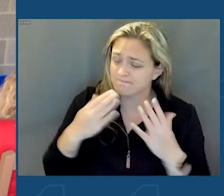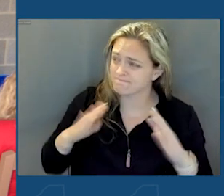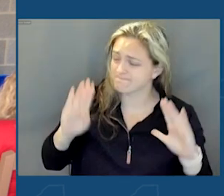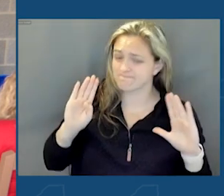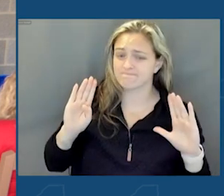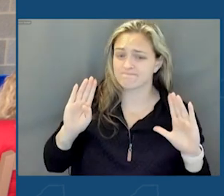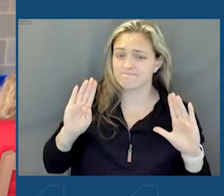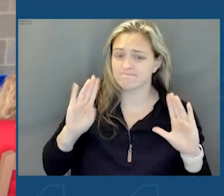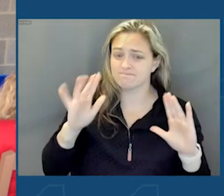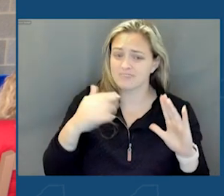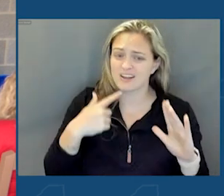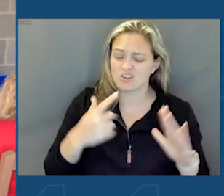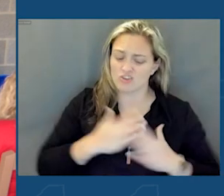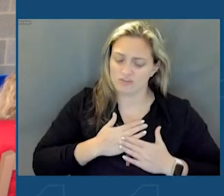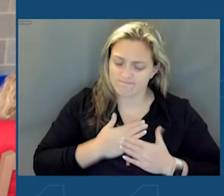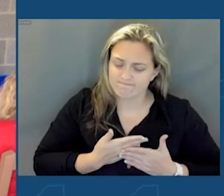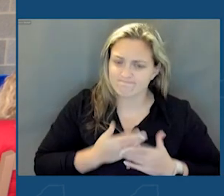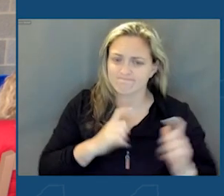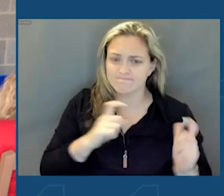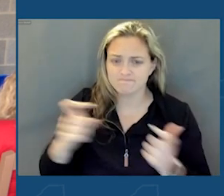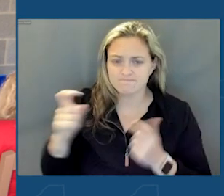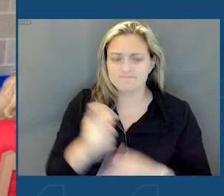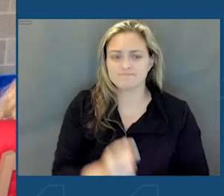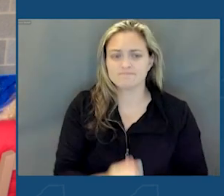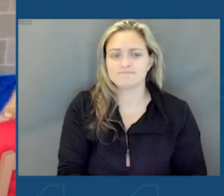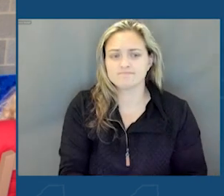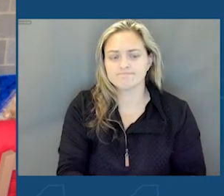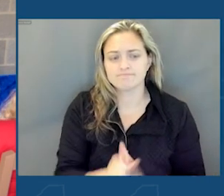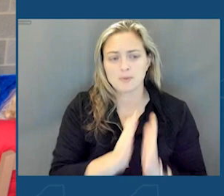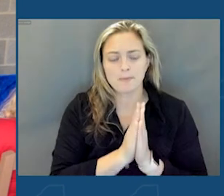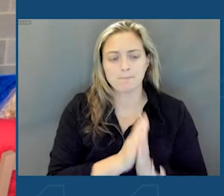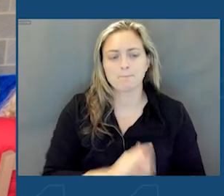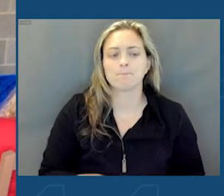their generosity. Amen.